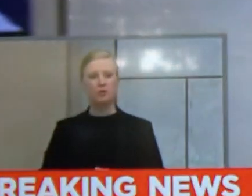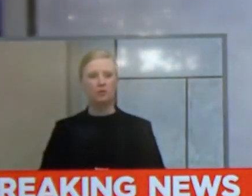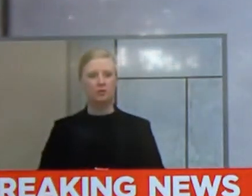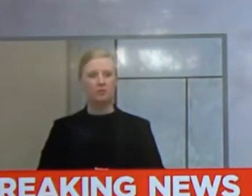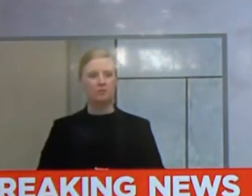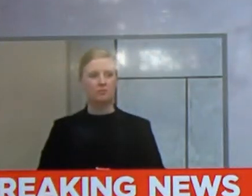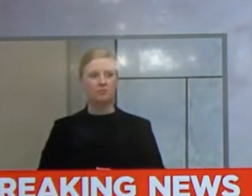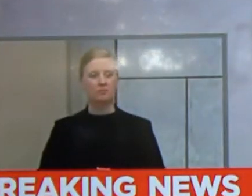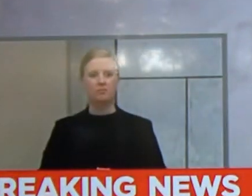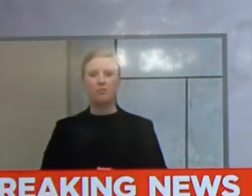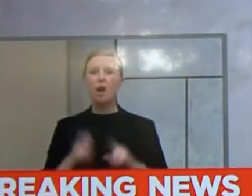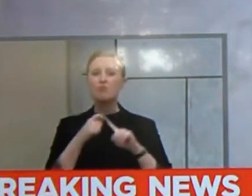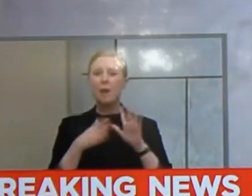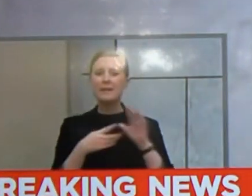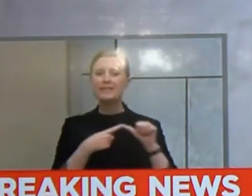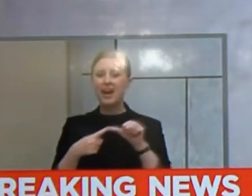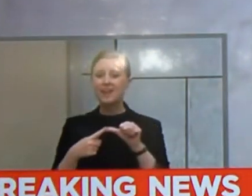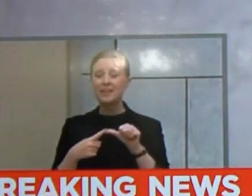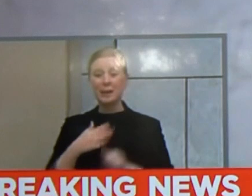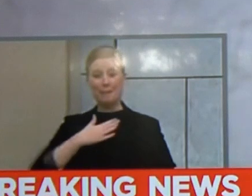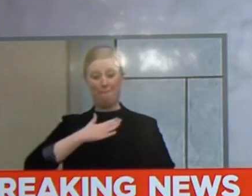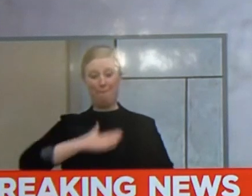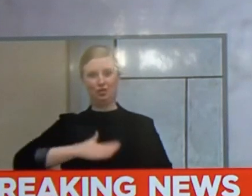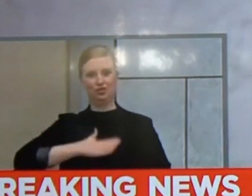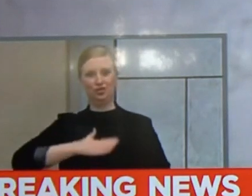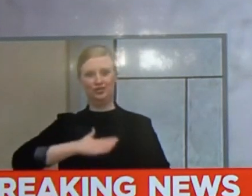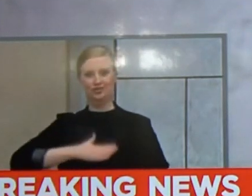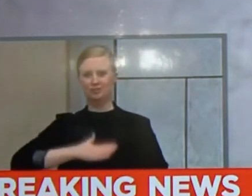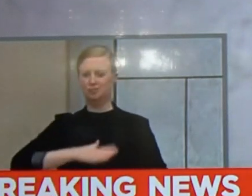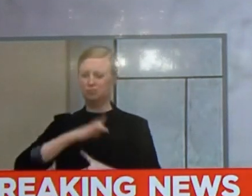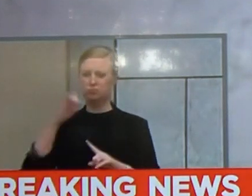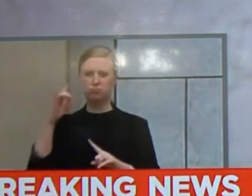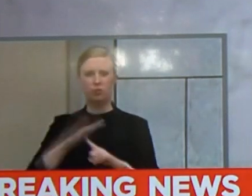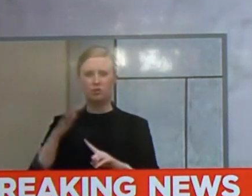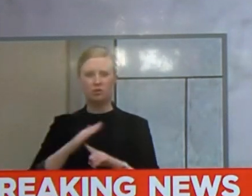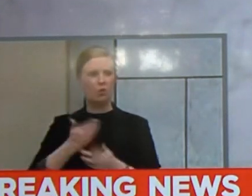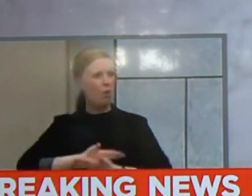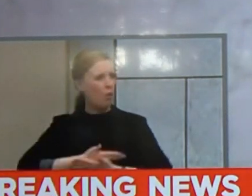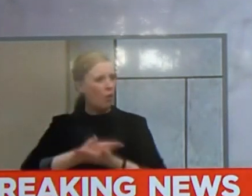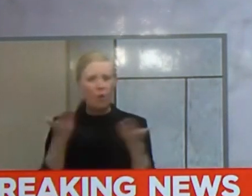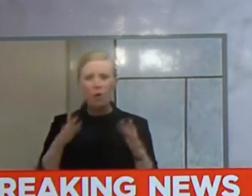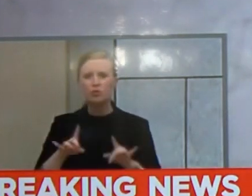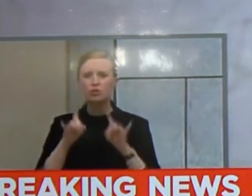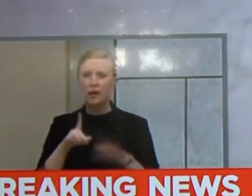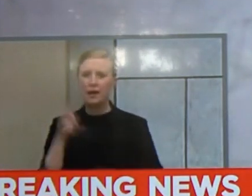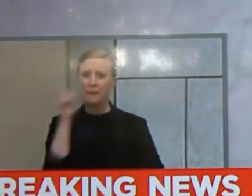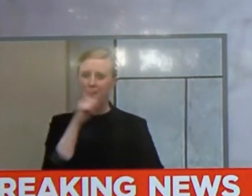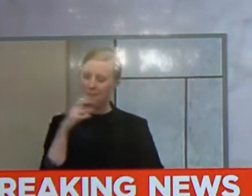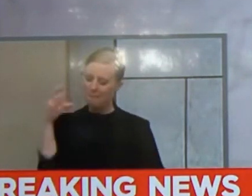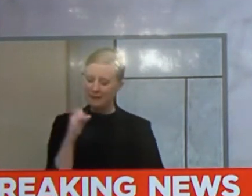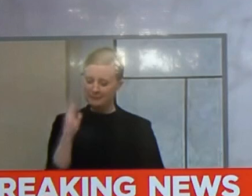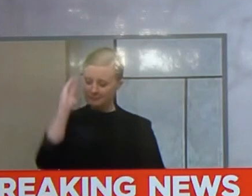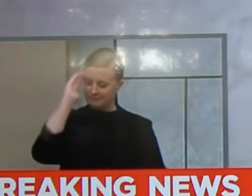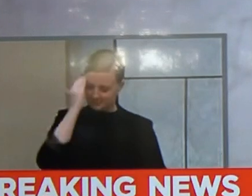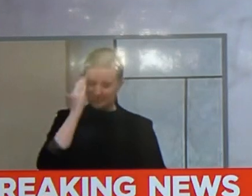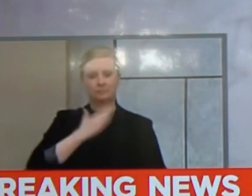Patience must become the virtue of Australians over the next 6 months at the very least. It is something we need to get